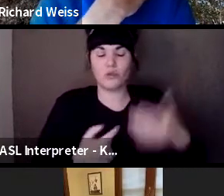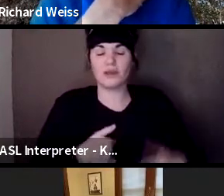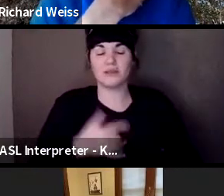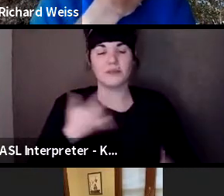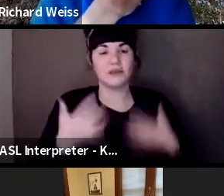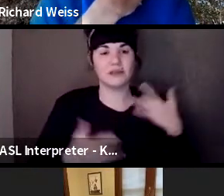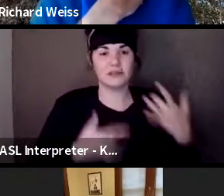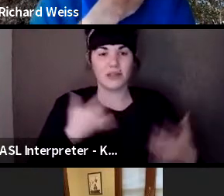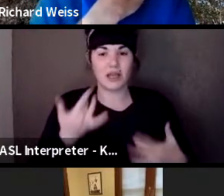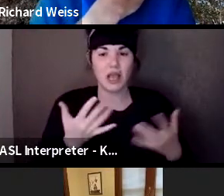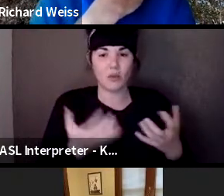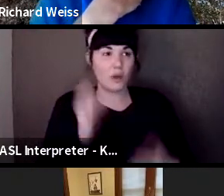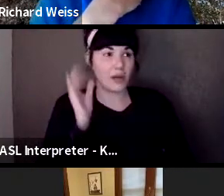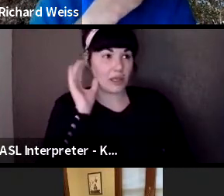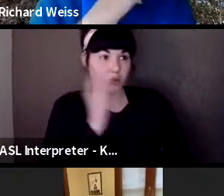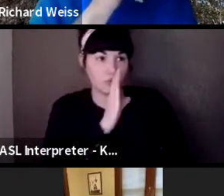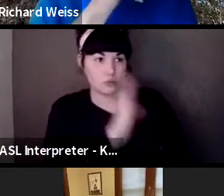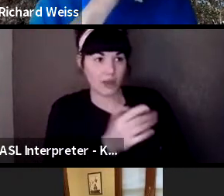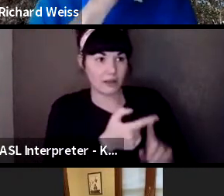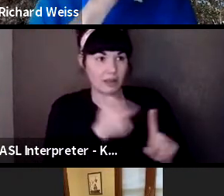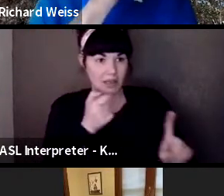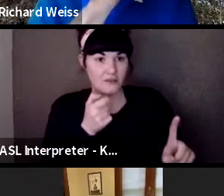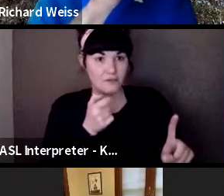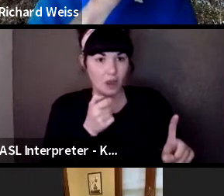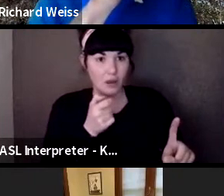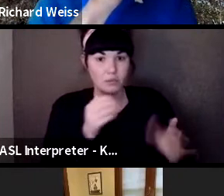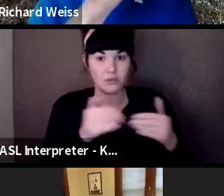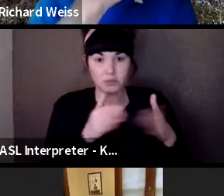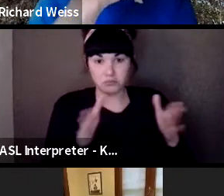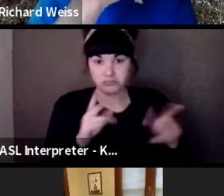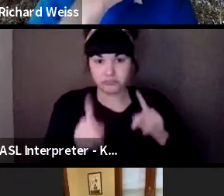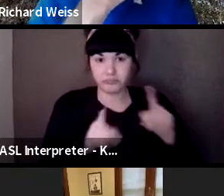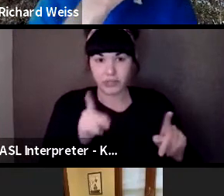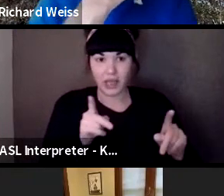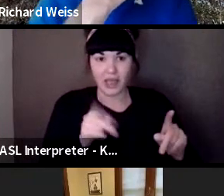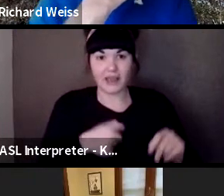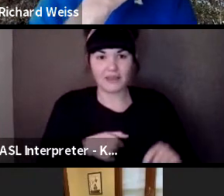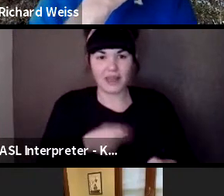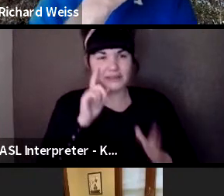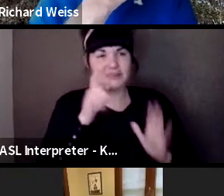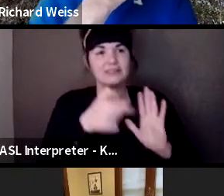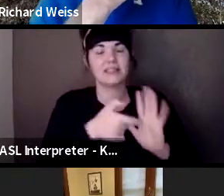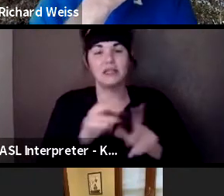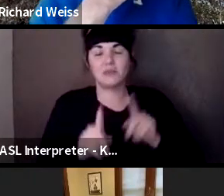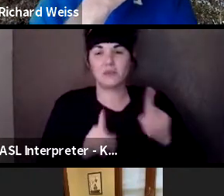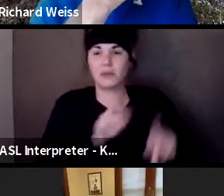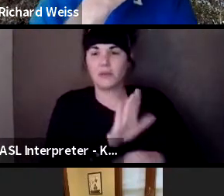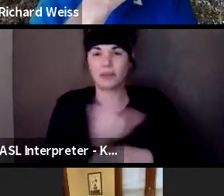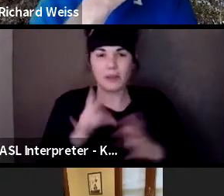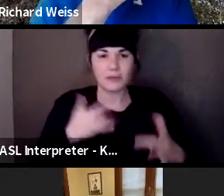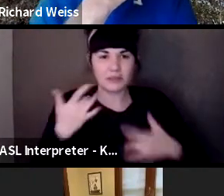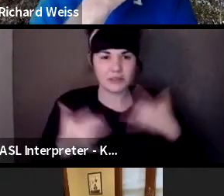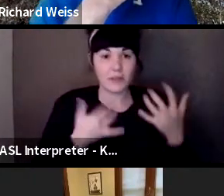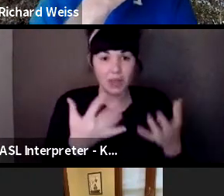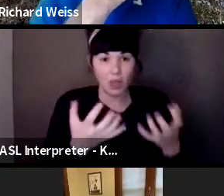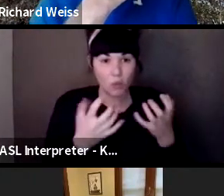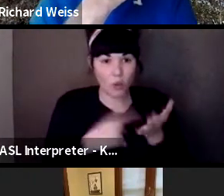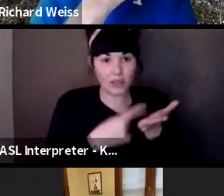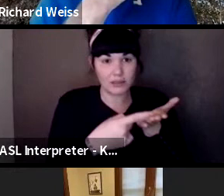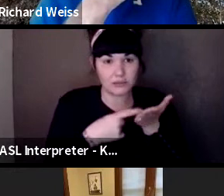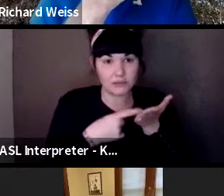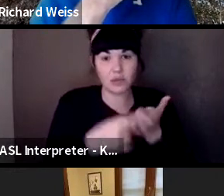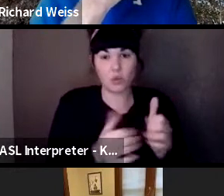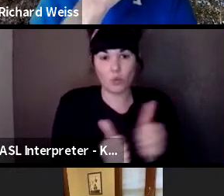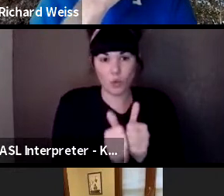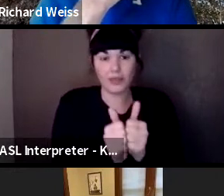residents, and seeing people's excitement about it. They want to talk to the commission. They appreciate the opportunity to share what